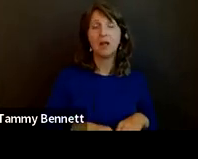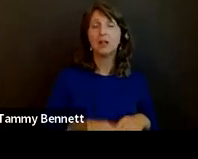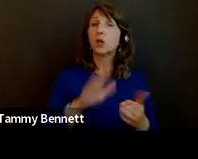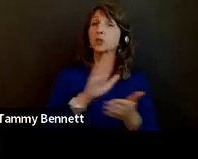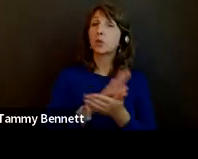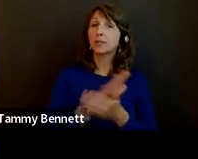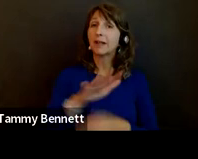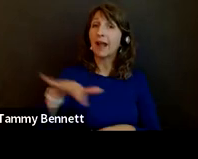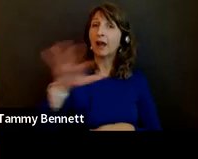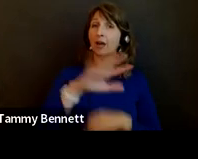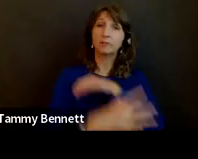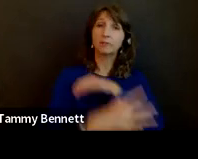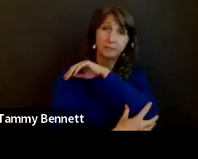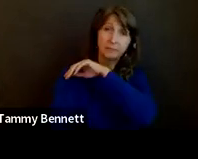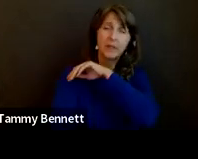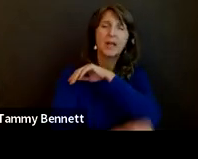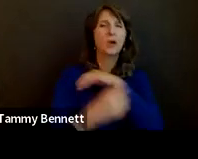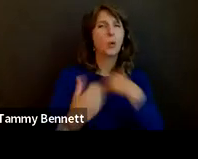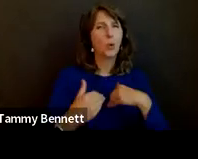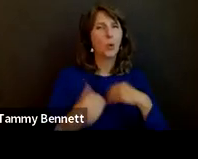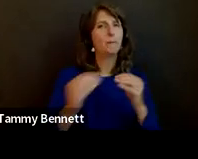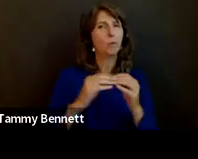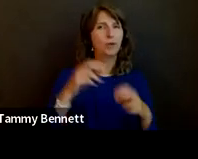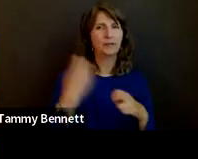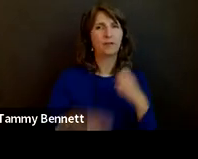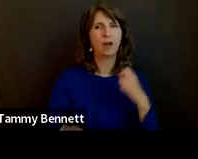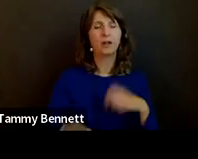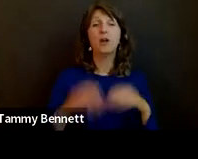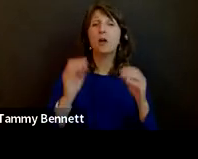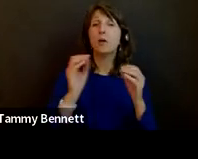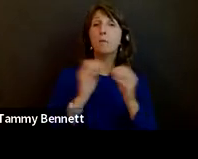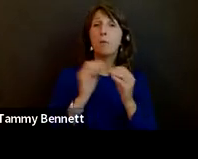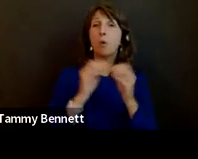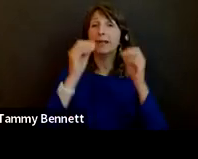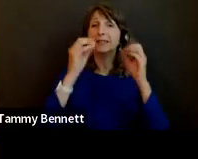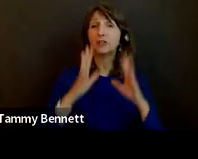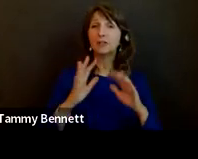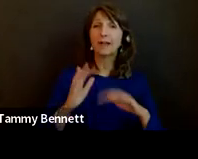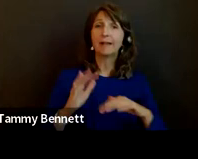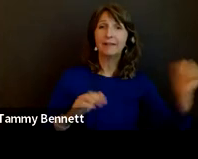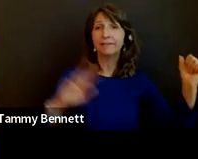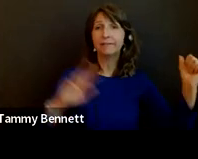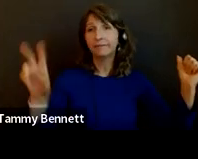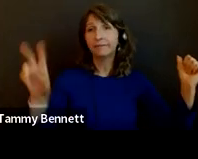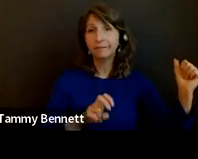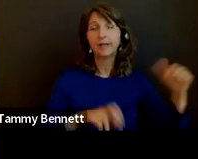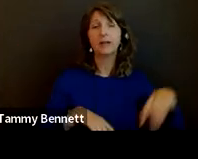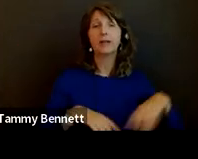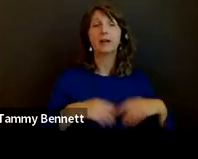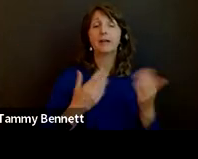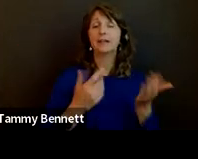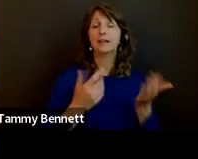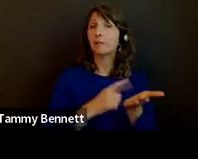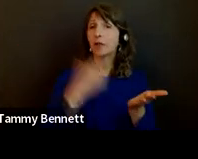to have more of a difficulty. They have higher teacher turnover for various reasons. Sometimes that's due to community factors. Sometimes